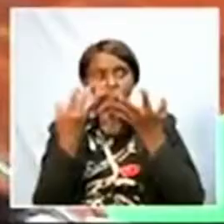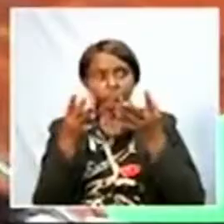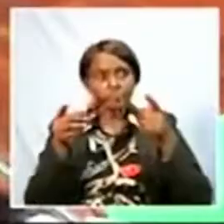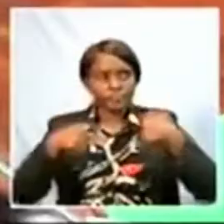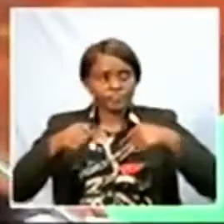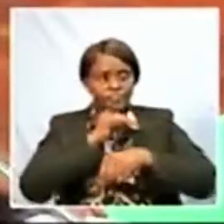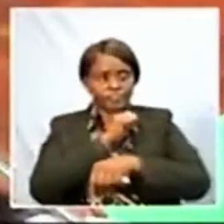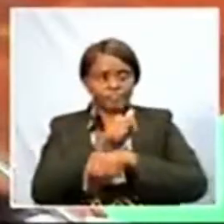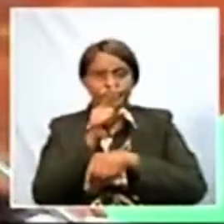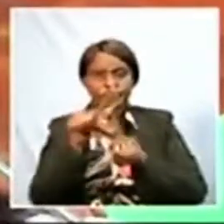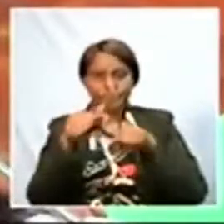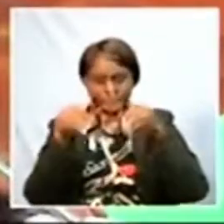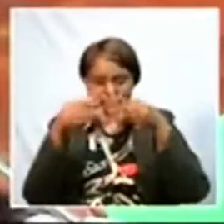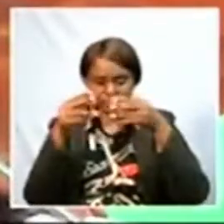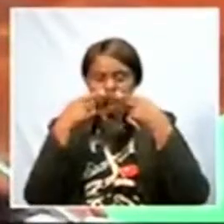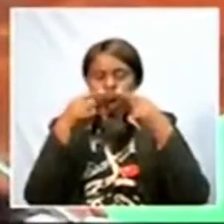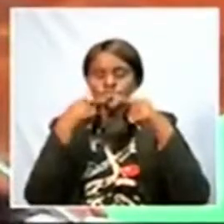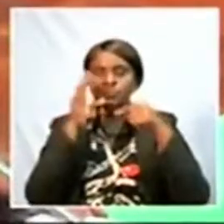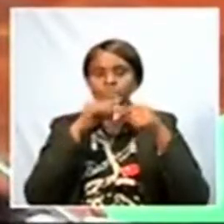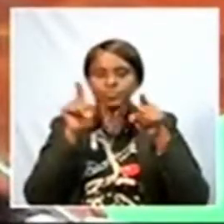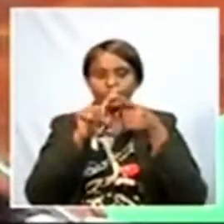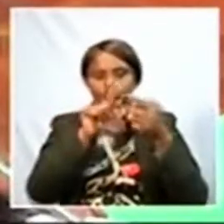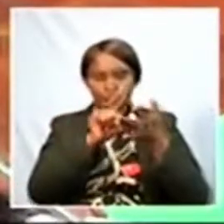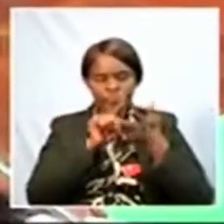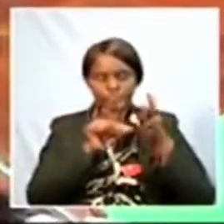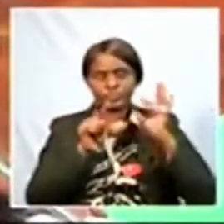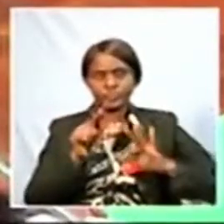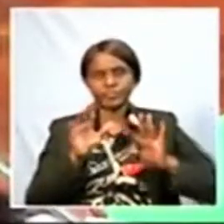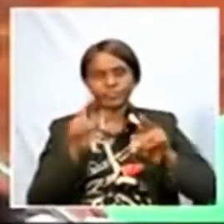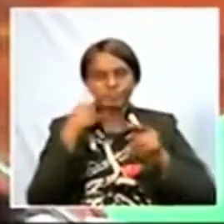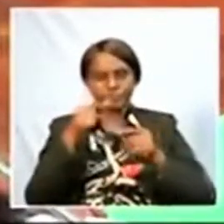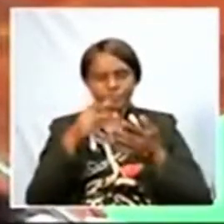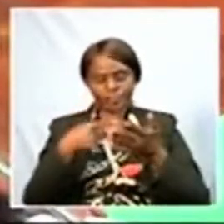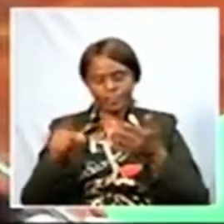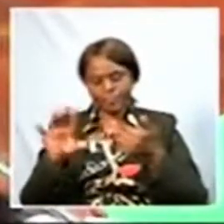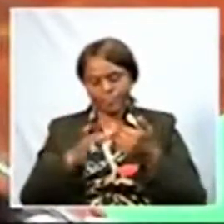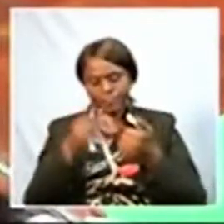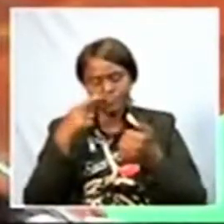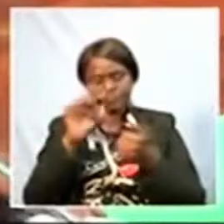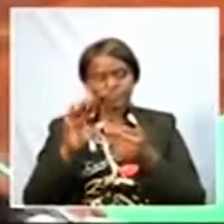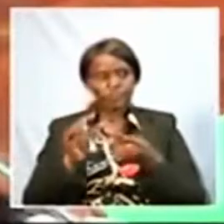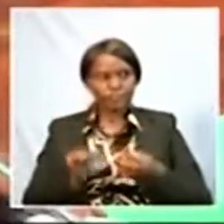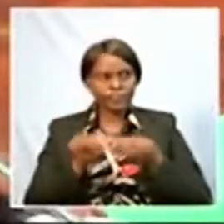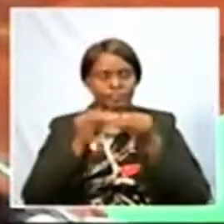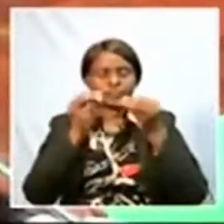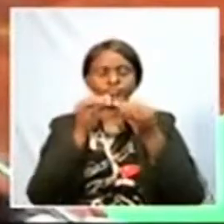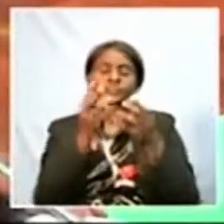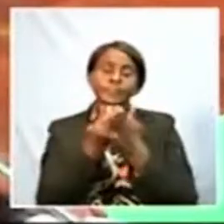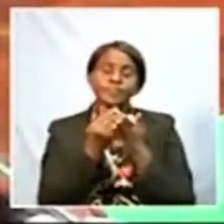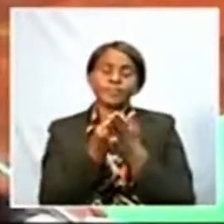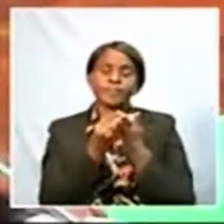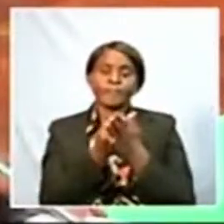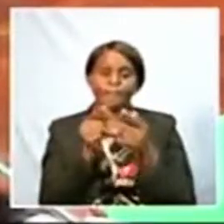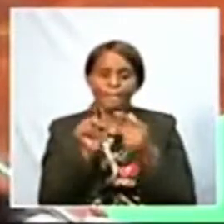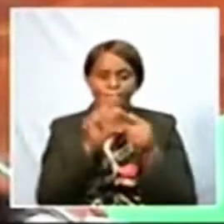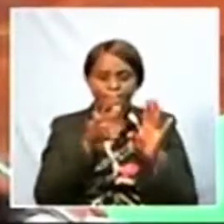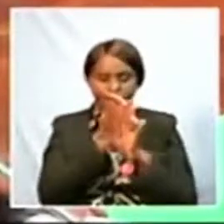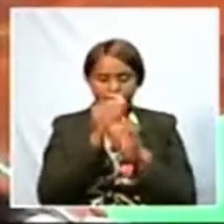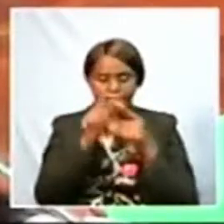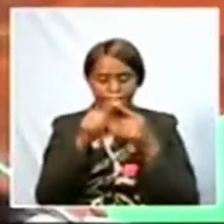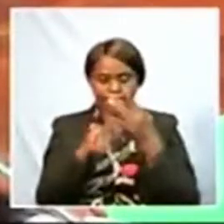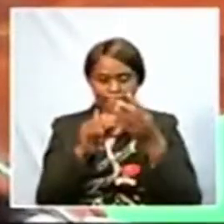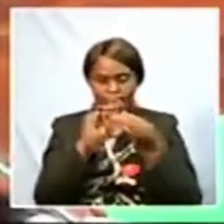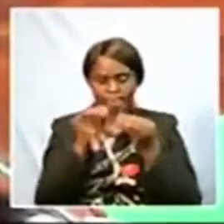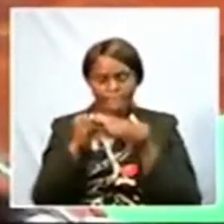local authority issued demand notices to the loan beneficiaries for the repayment of their accrued balances. Refer to